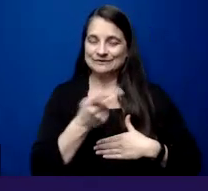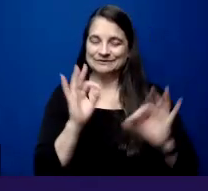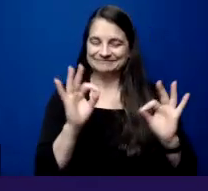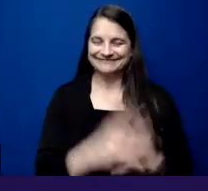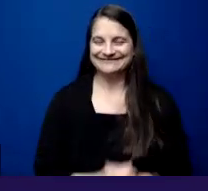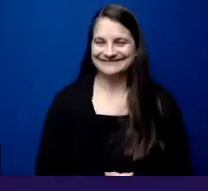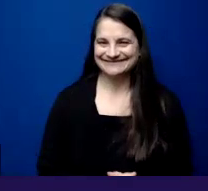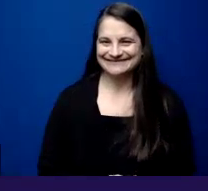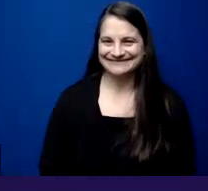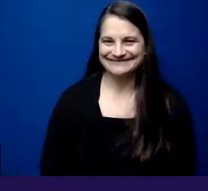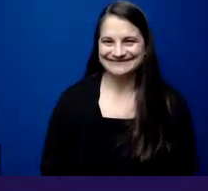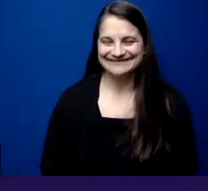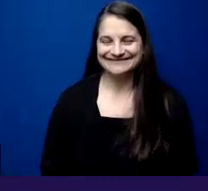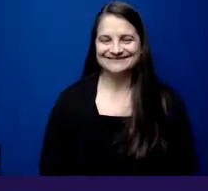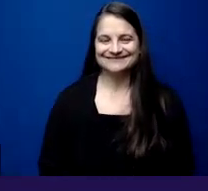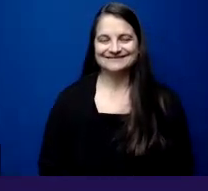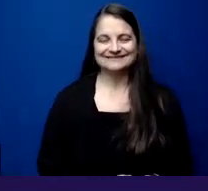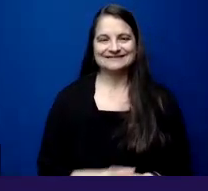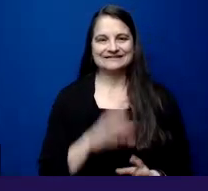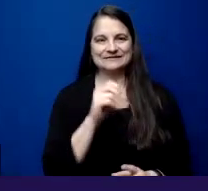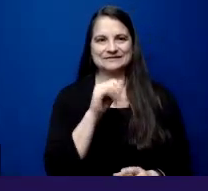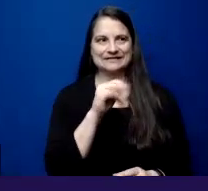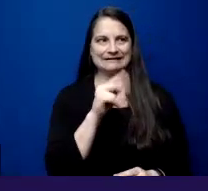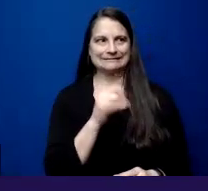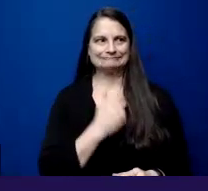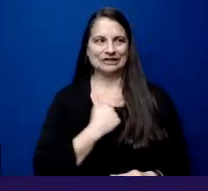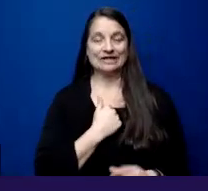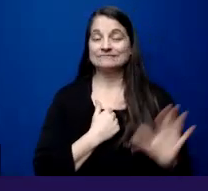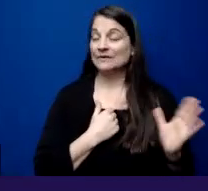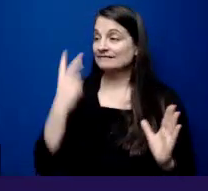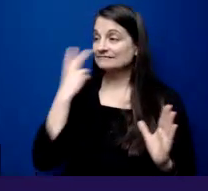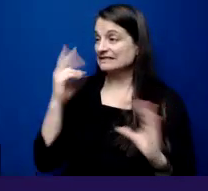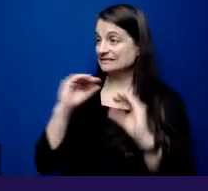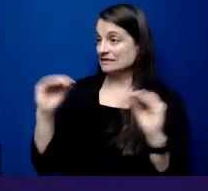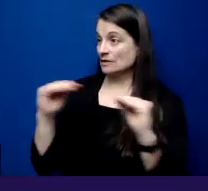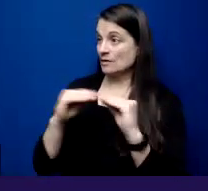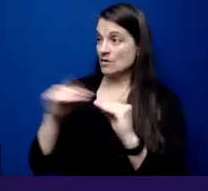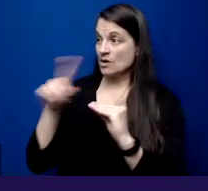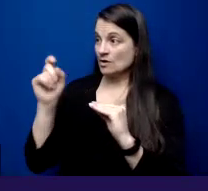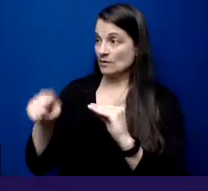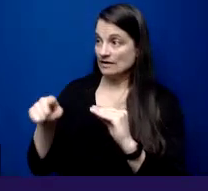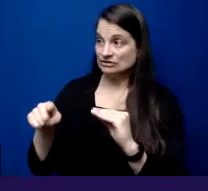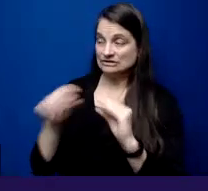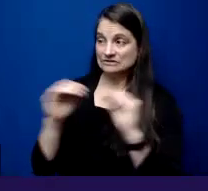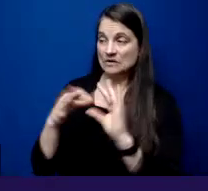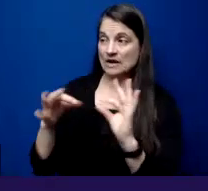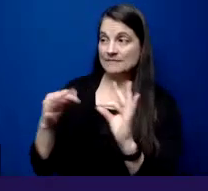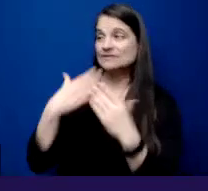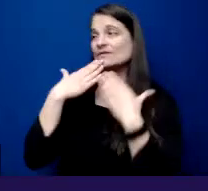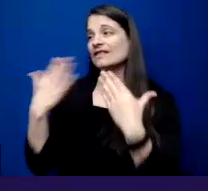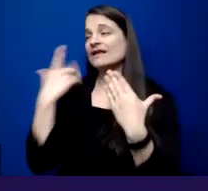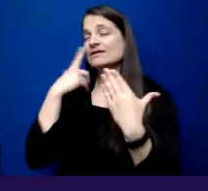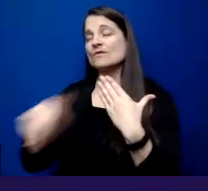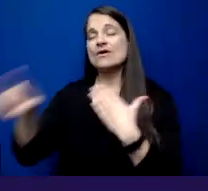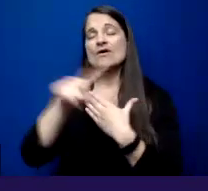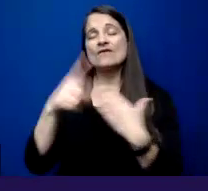Caitlin. No, I was just going to say, I don't see any more questions coming through or comments, but thank you all so much for your